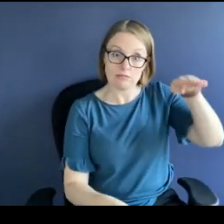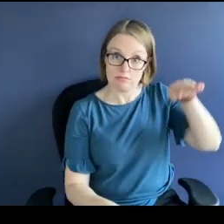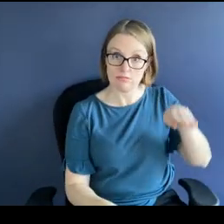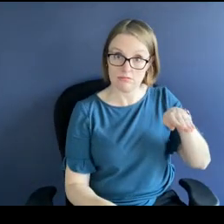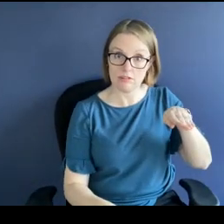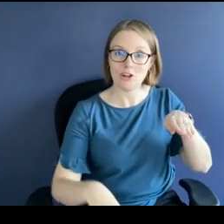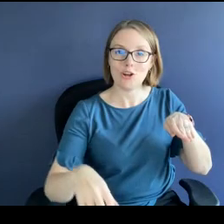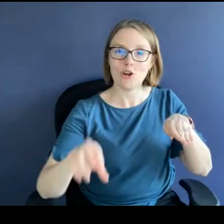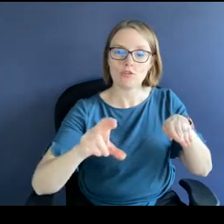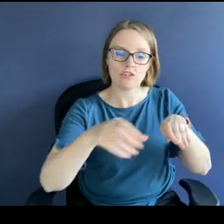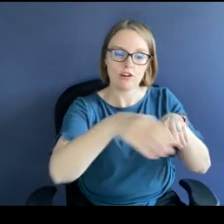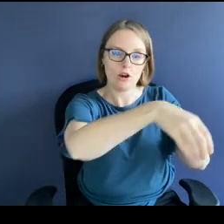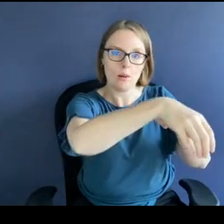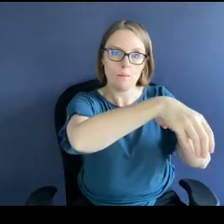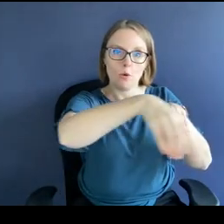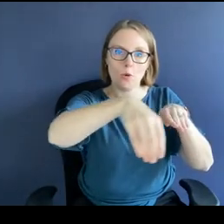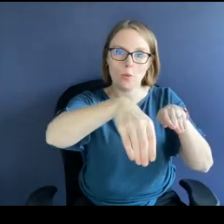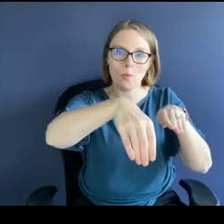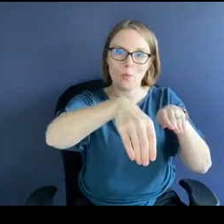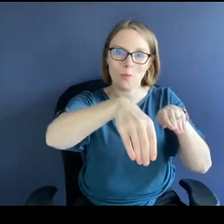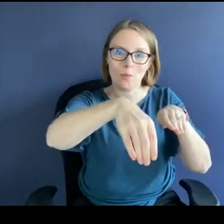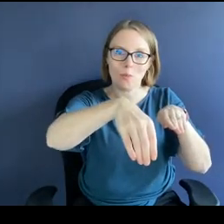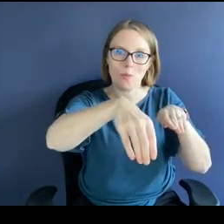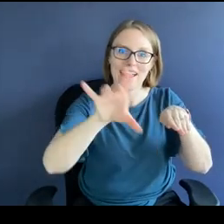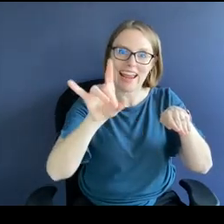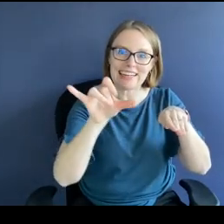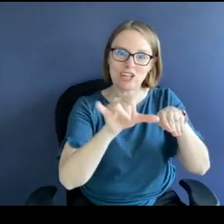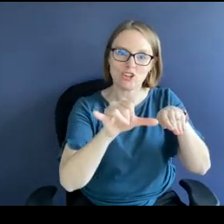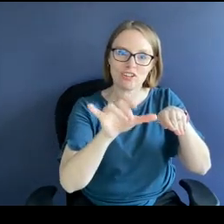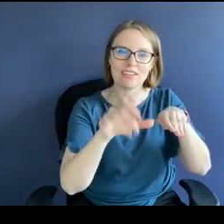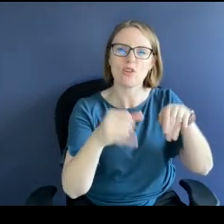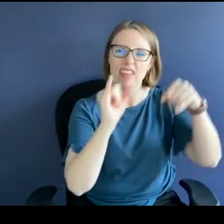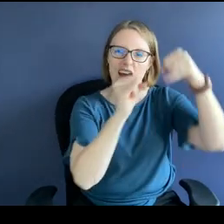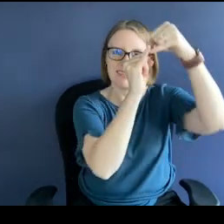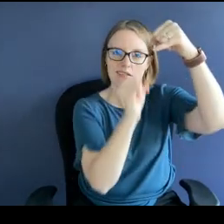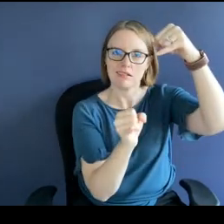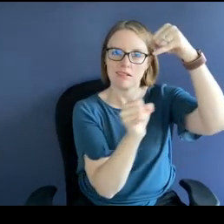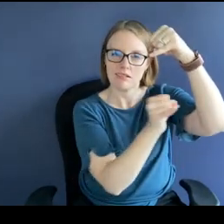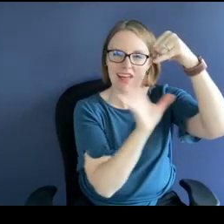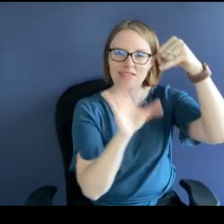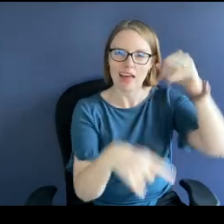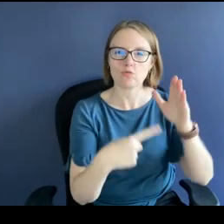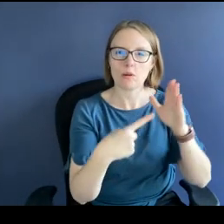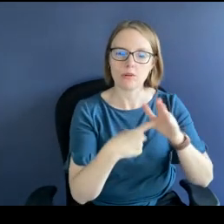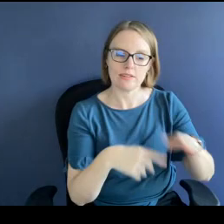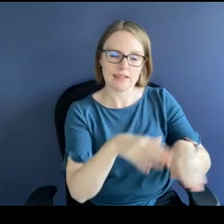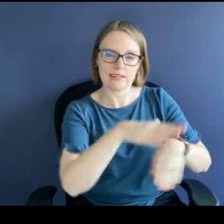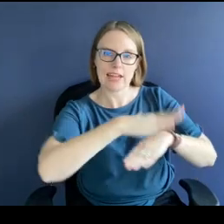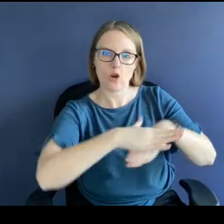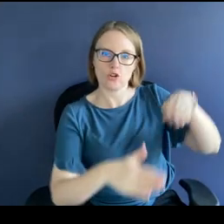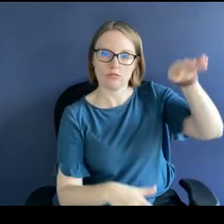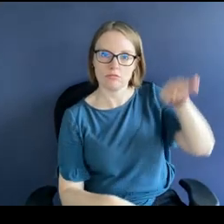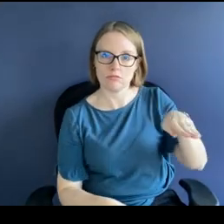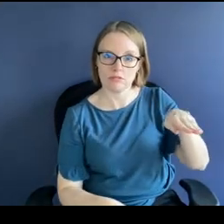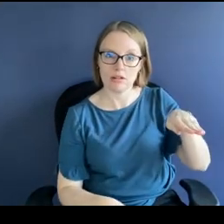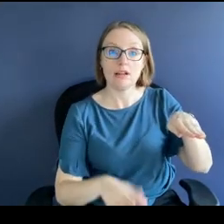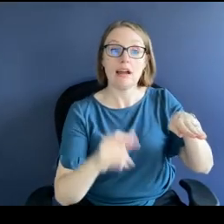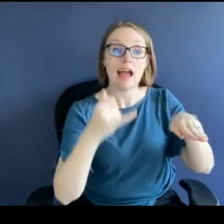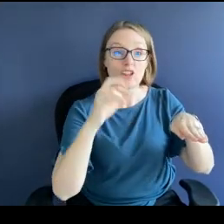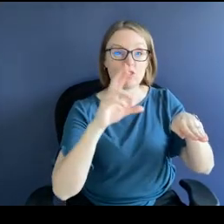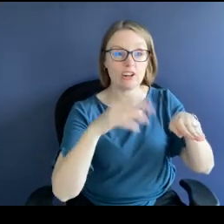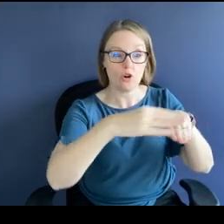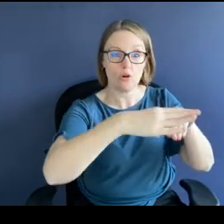hung cabinet. But nevertheless, you still have to make sure that that 40-inch minimum clearance is